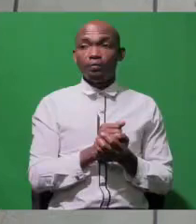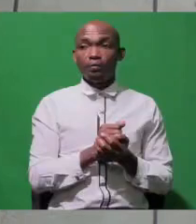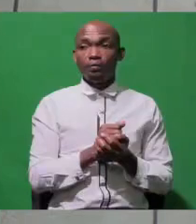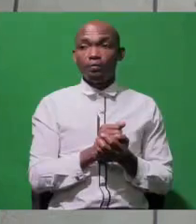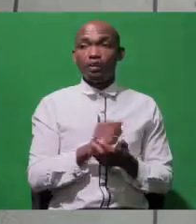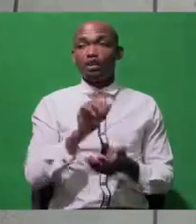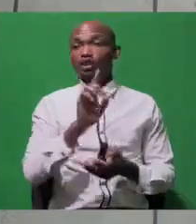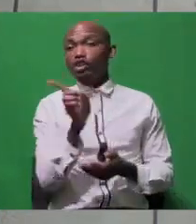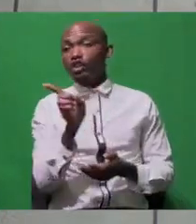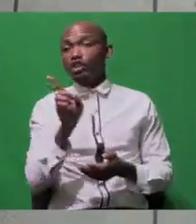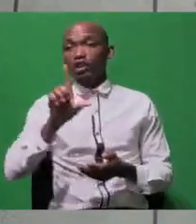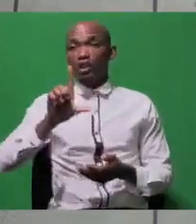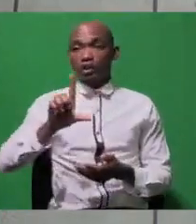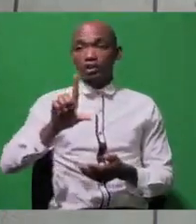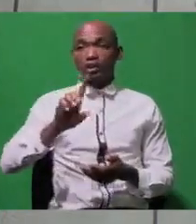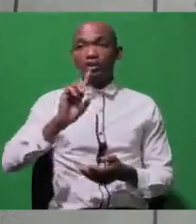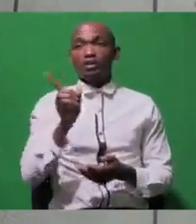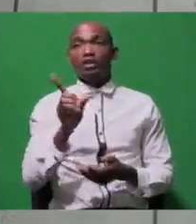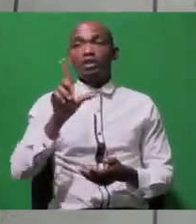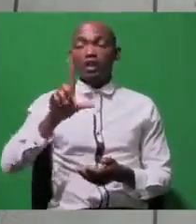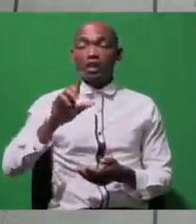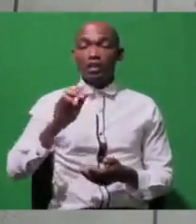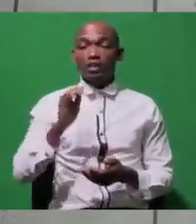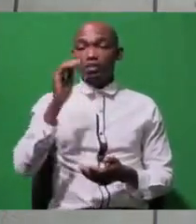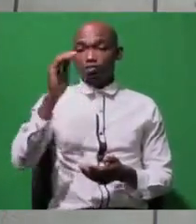General ledger.